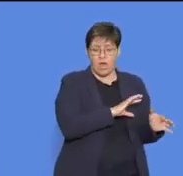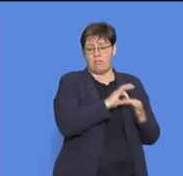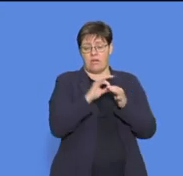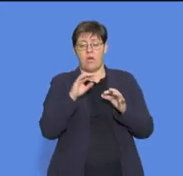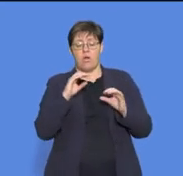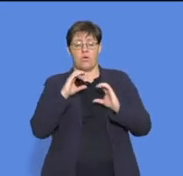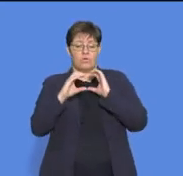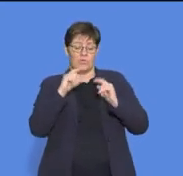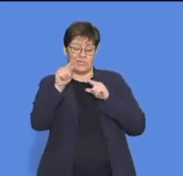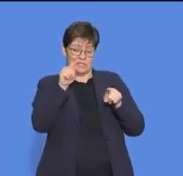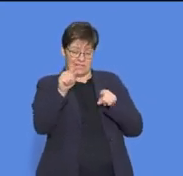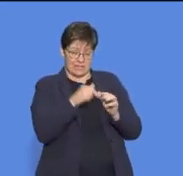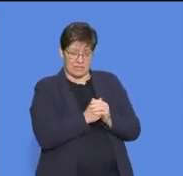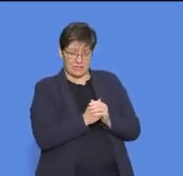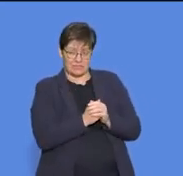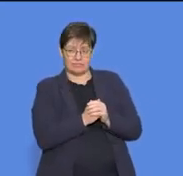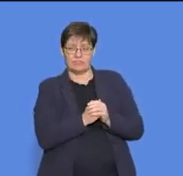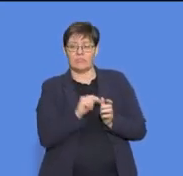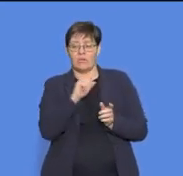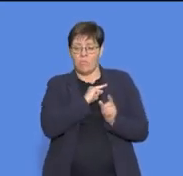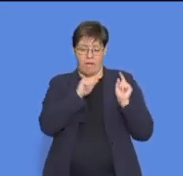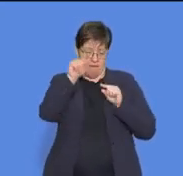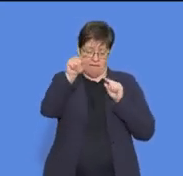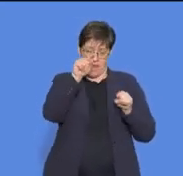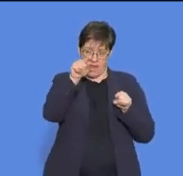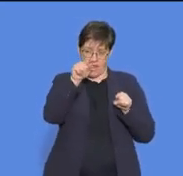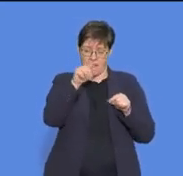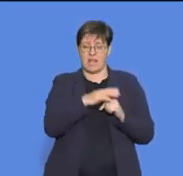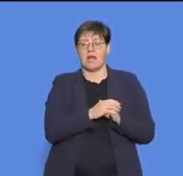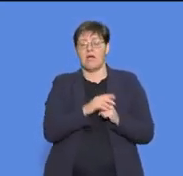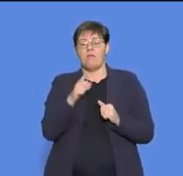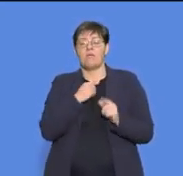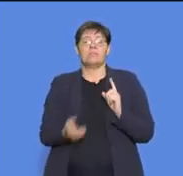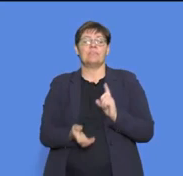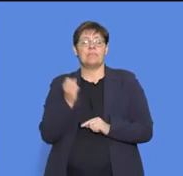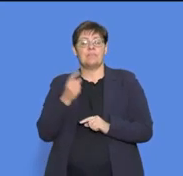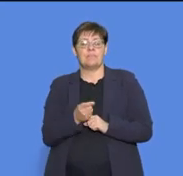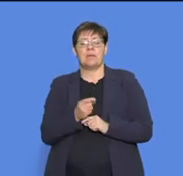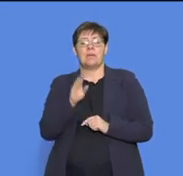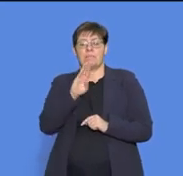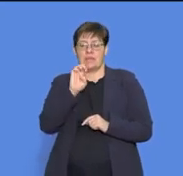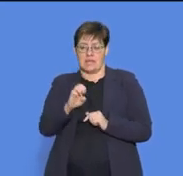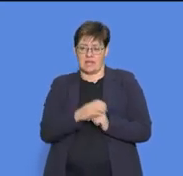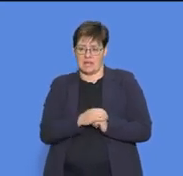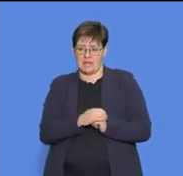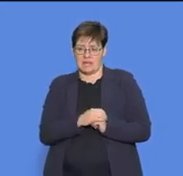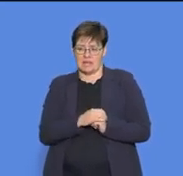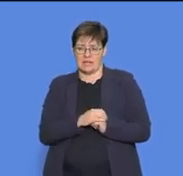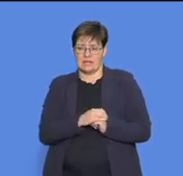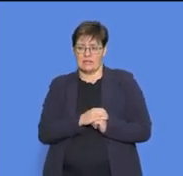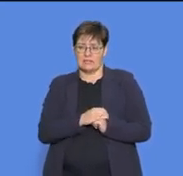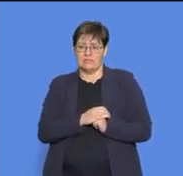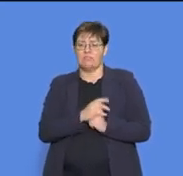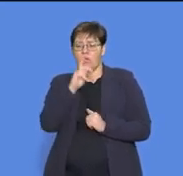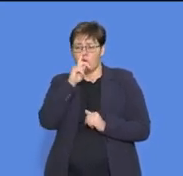has to be alpha because it's corresponding. And because that angle is corresponding, we are trying to find something with BE.